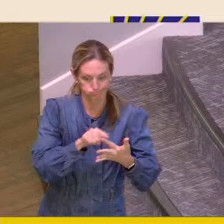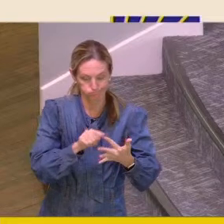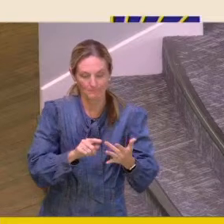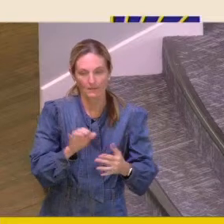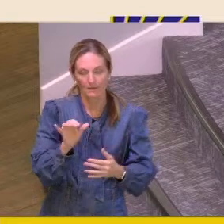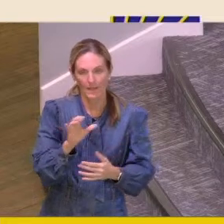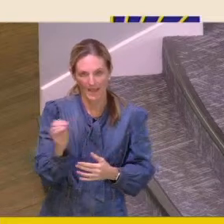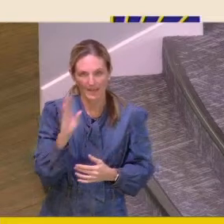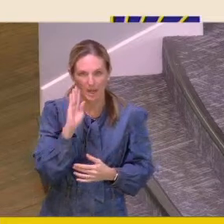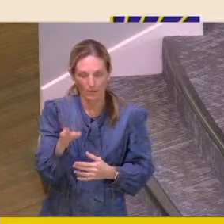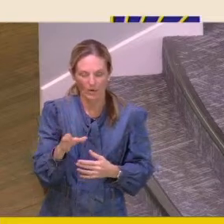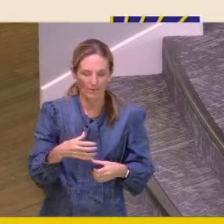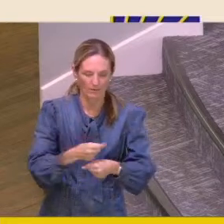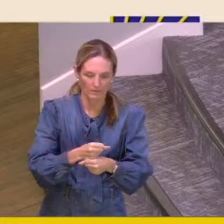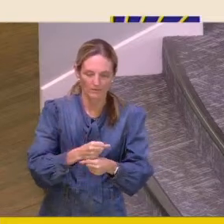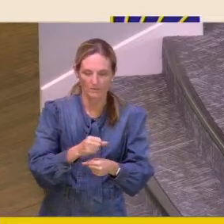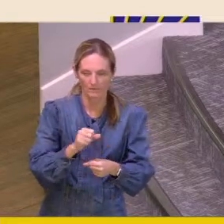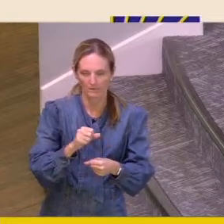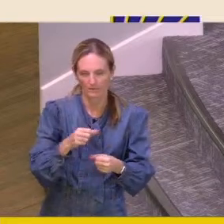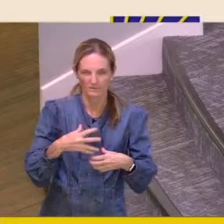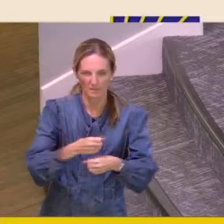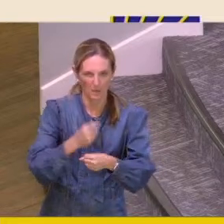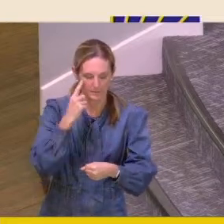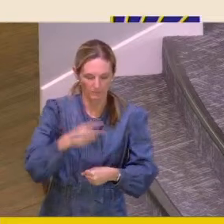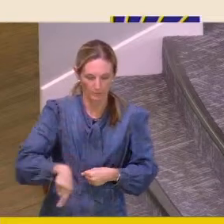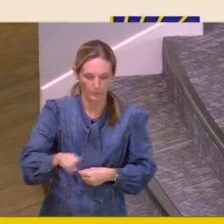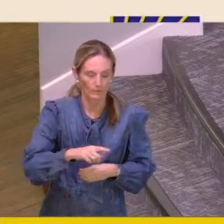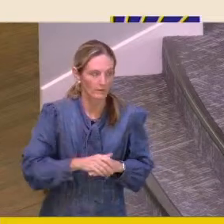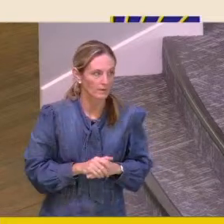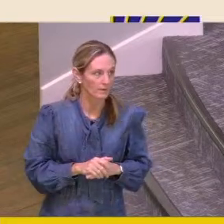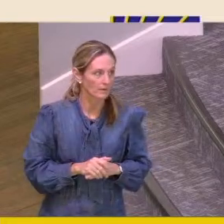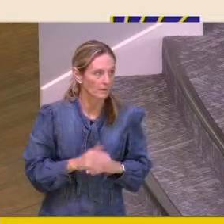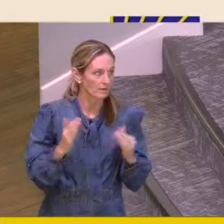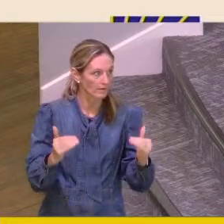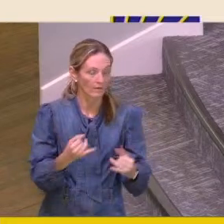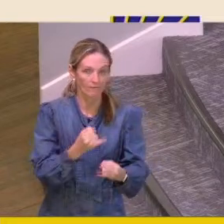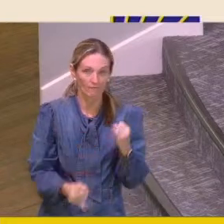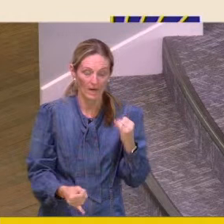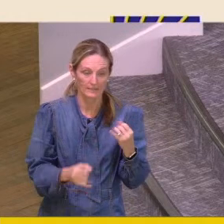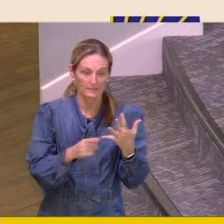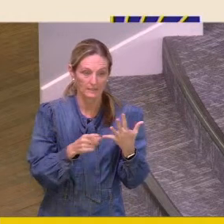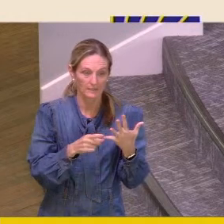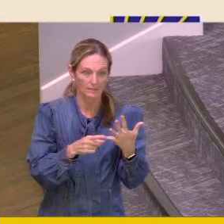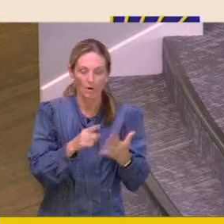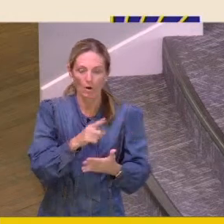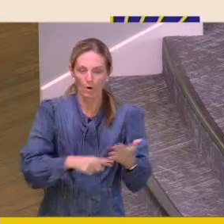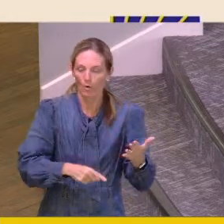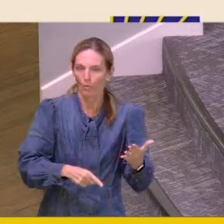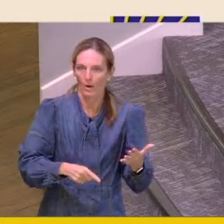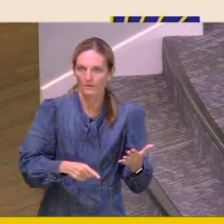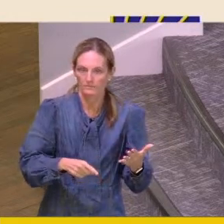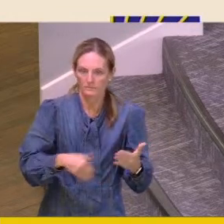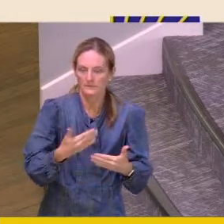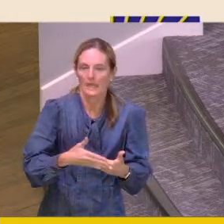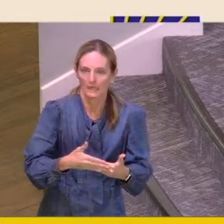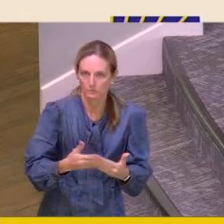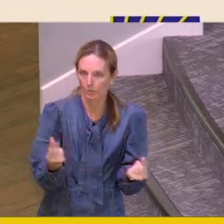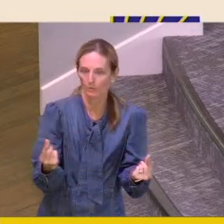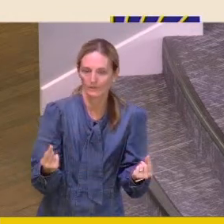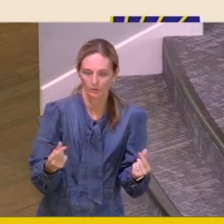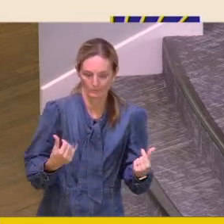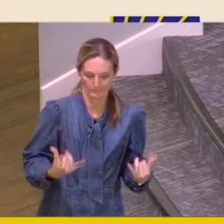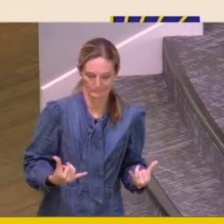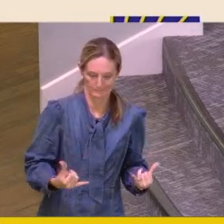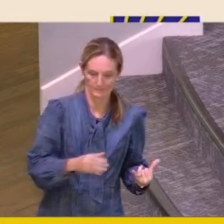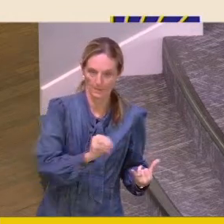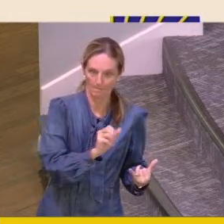of recap and summarize for y'all. And then finally, what are the next steps? You know, we are in May, so we've